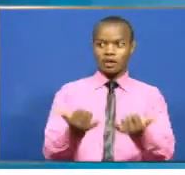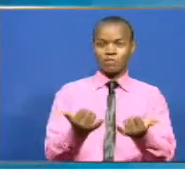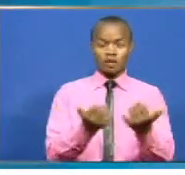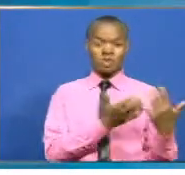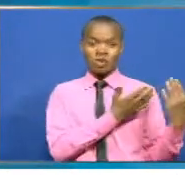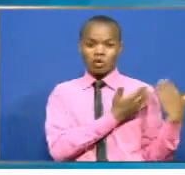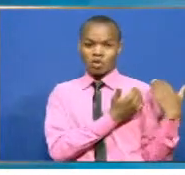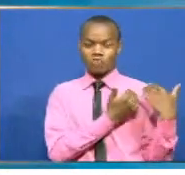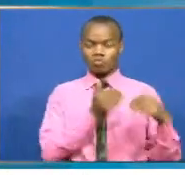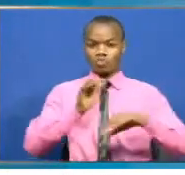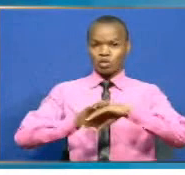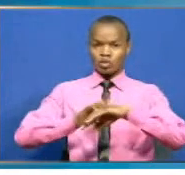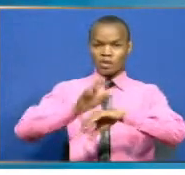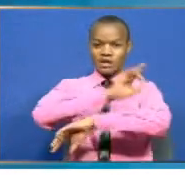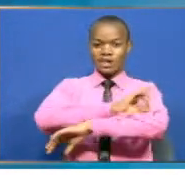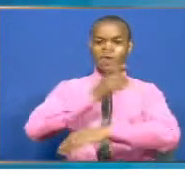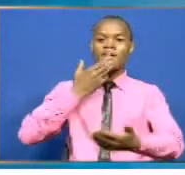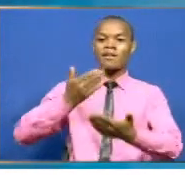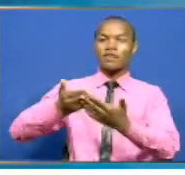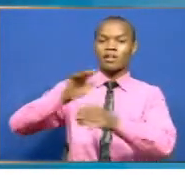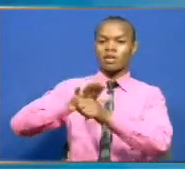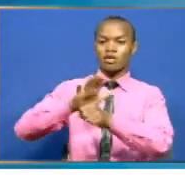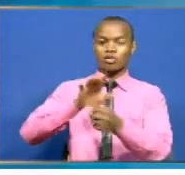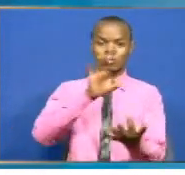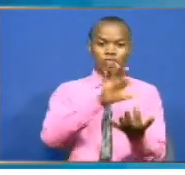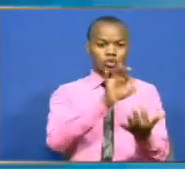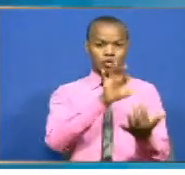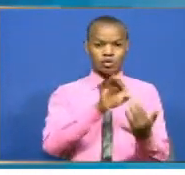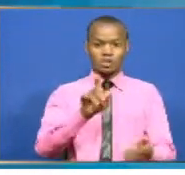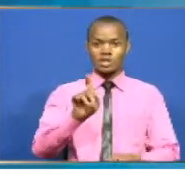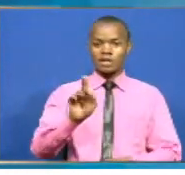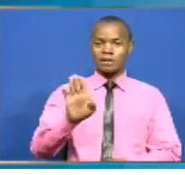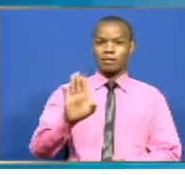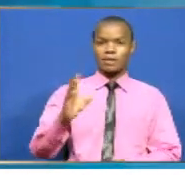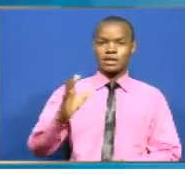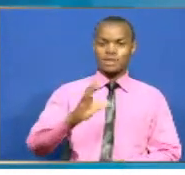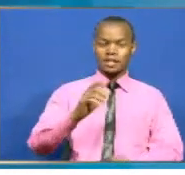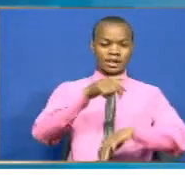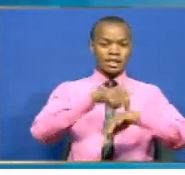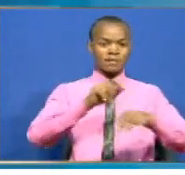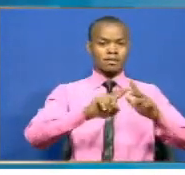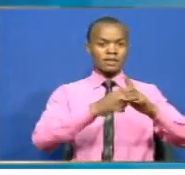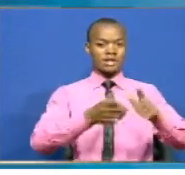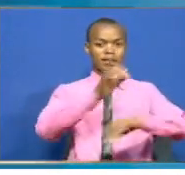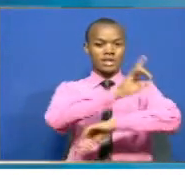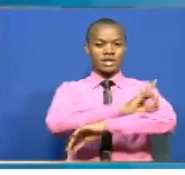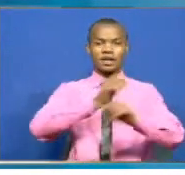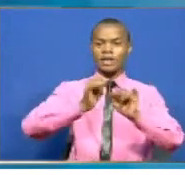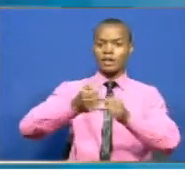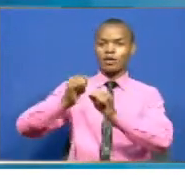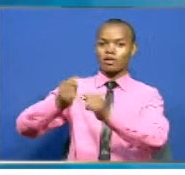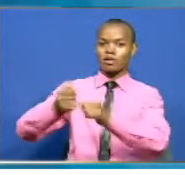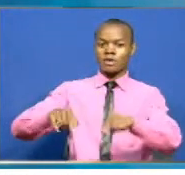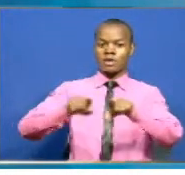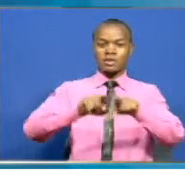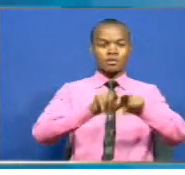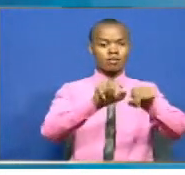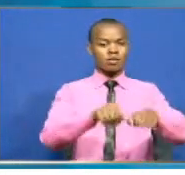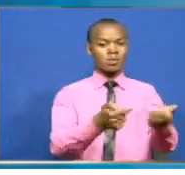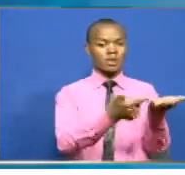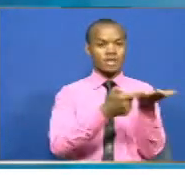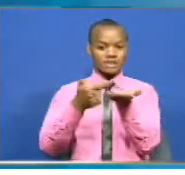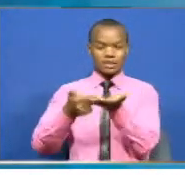It's a beautiful day. Thank you so much for choosing KBC Channel 1 as we kickstart the day's coverage of news and reviews right